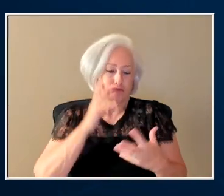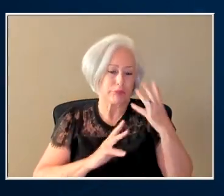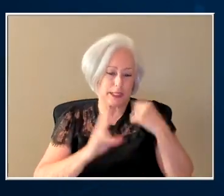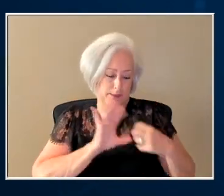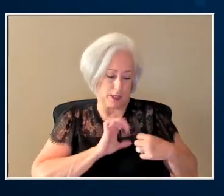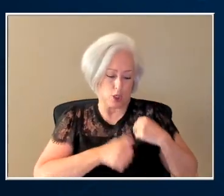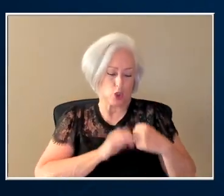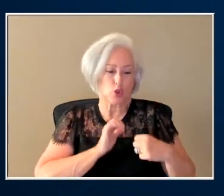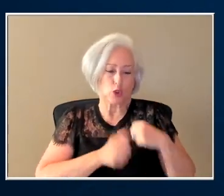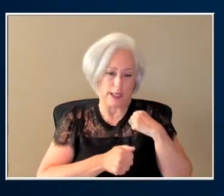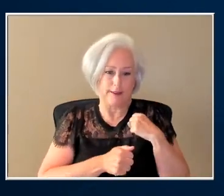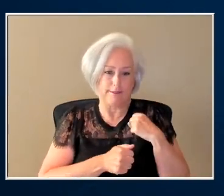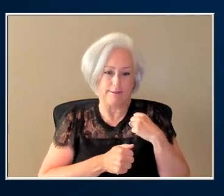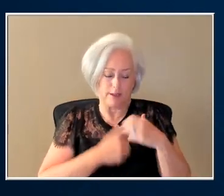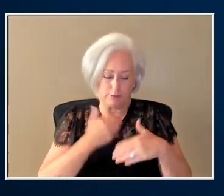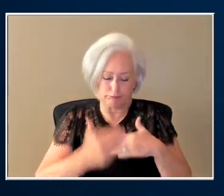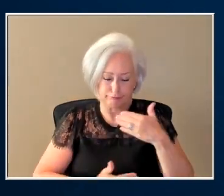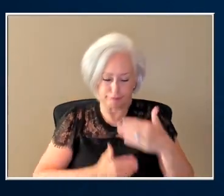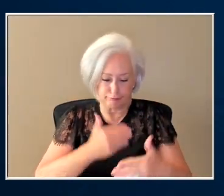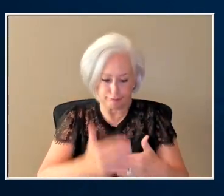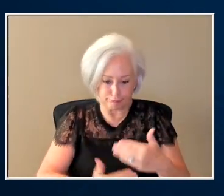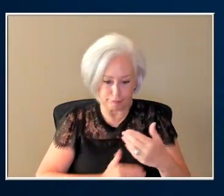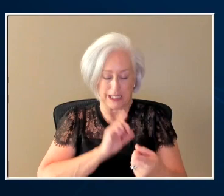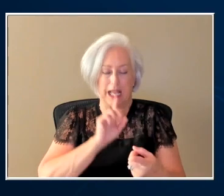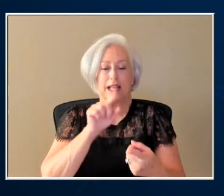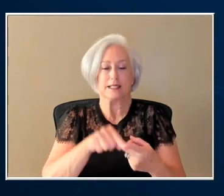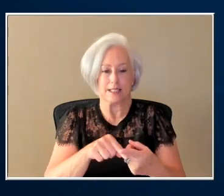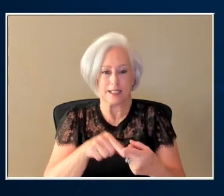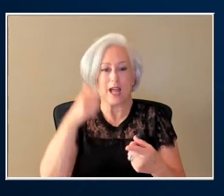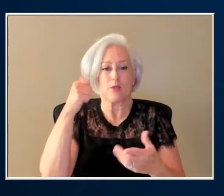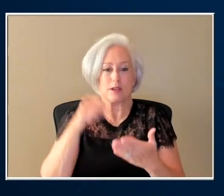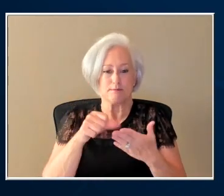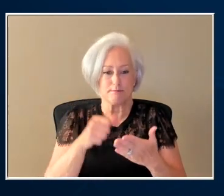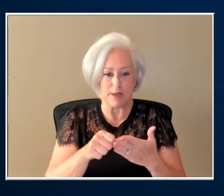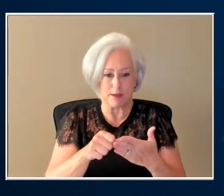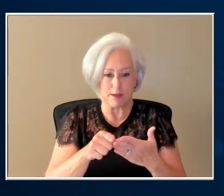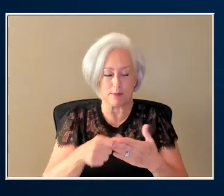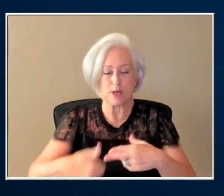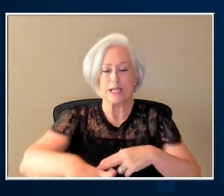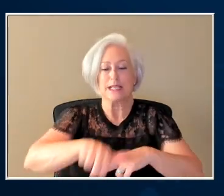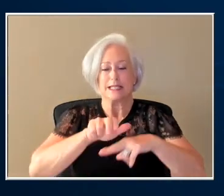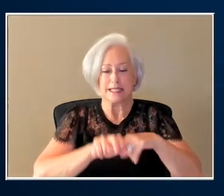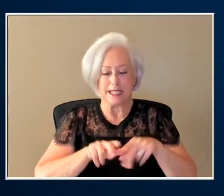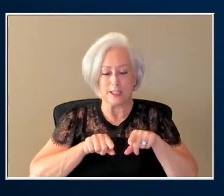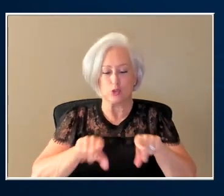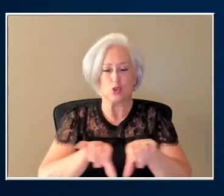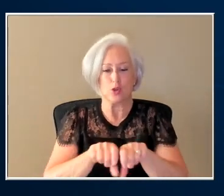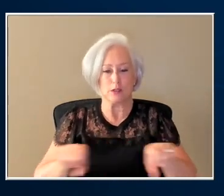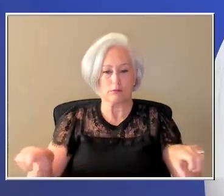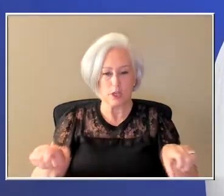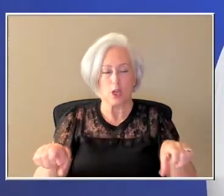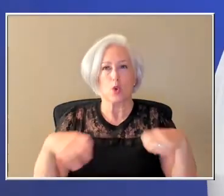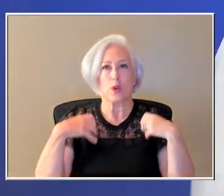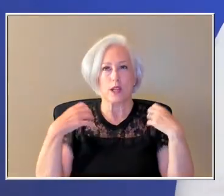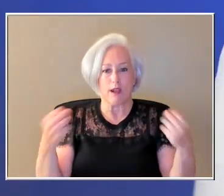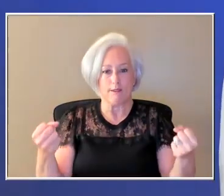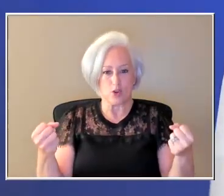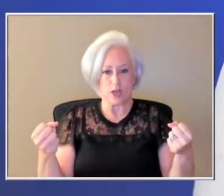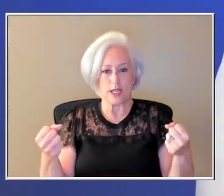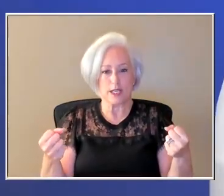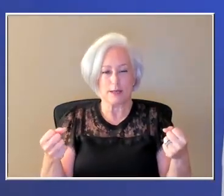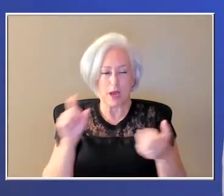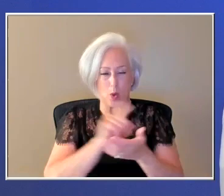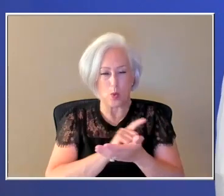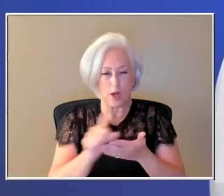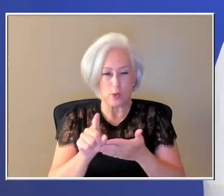then it got to the point, I do remember sitting on my couch recovering. It had been about a week or so at the time Netflix was